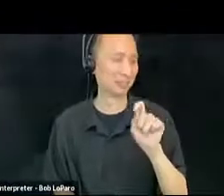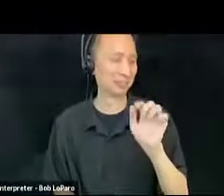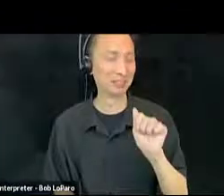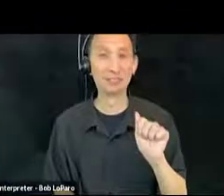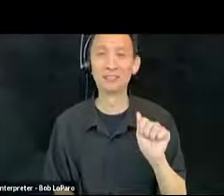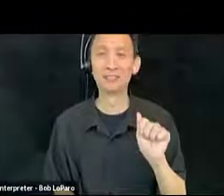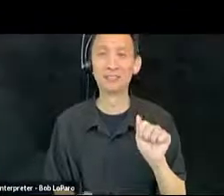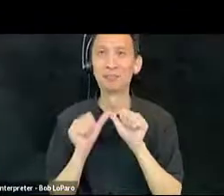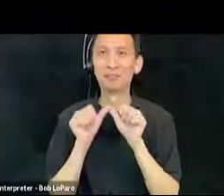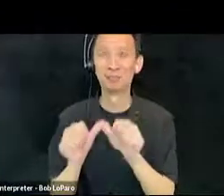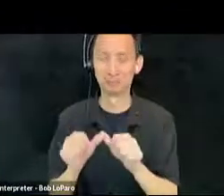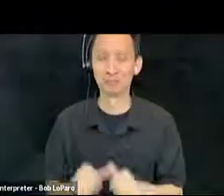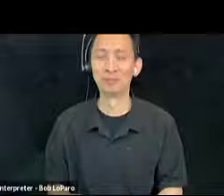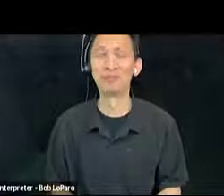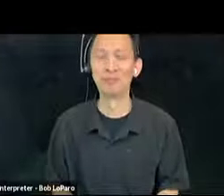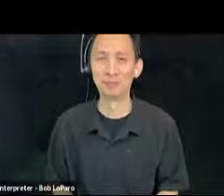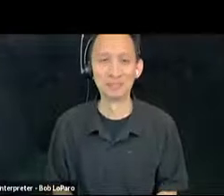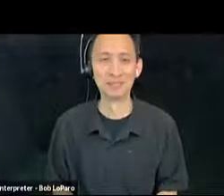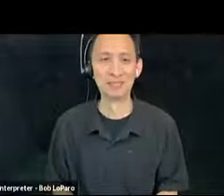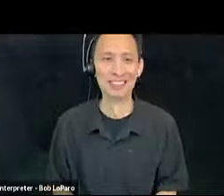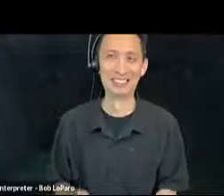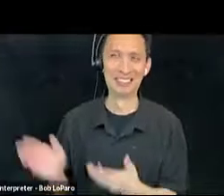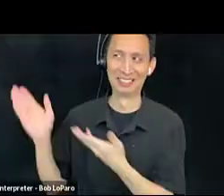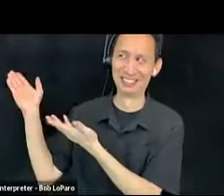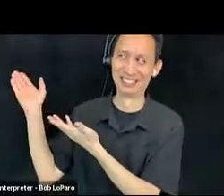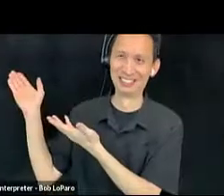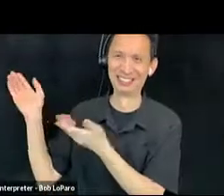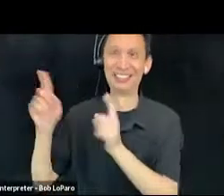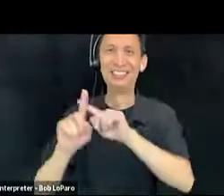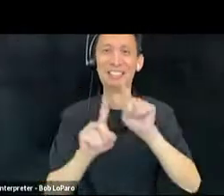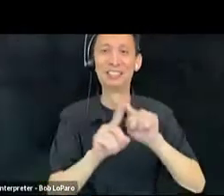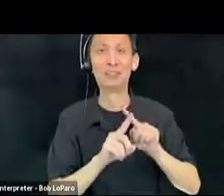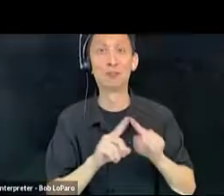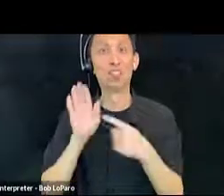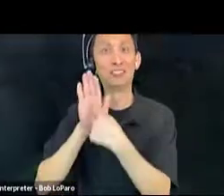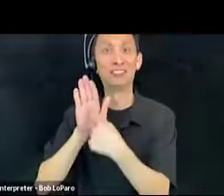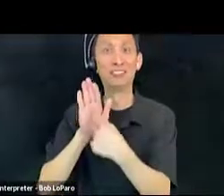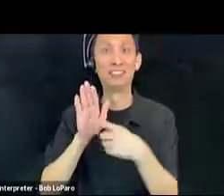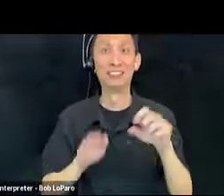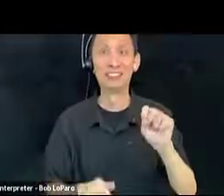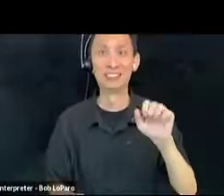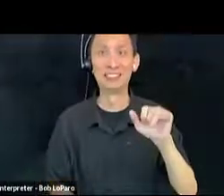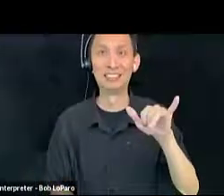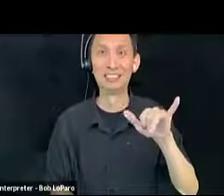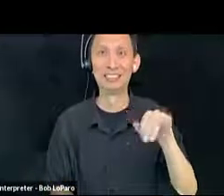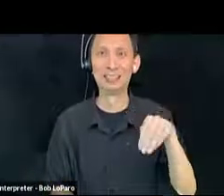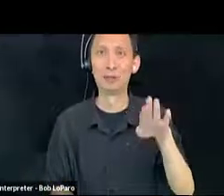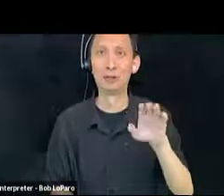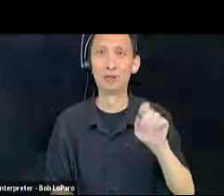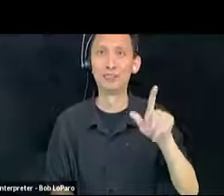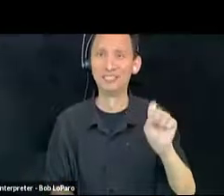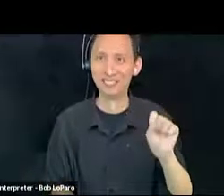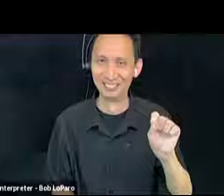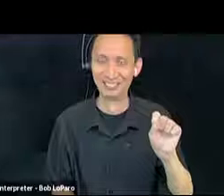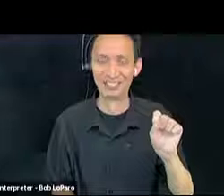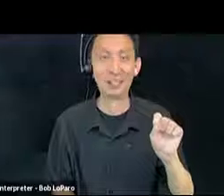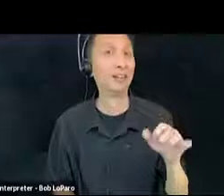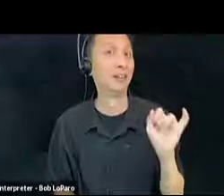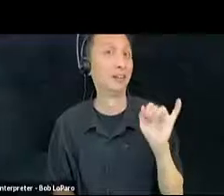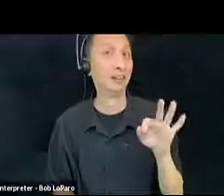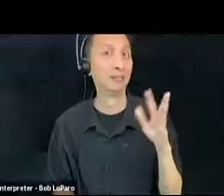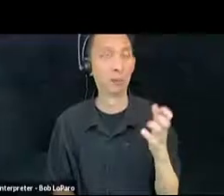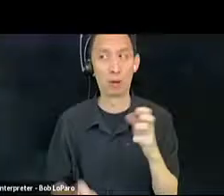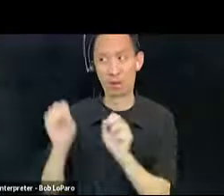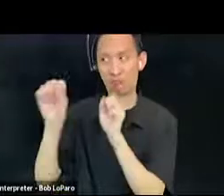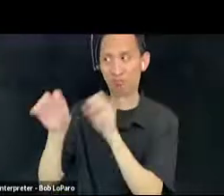So this is just an example of some different symbols. I would love for some audience participation. So if you want to throw some things in the chat